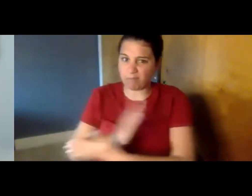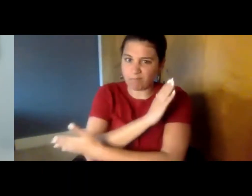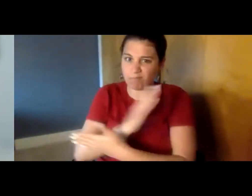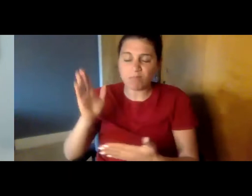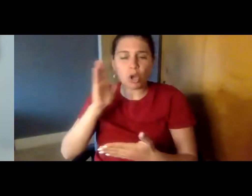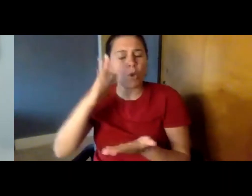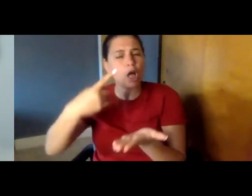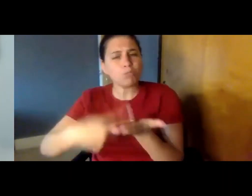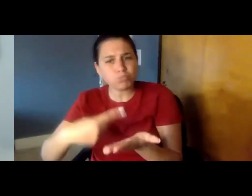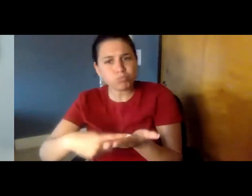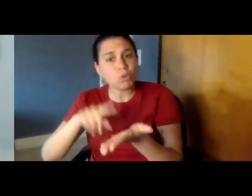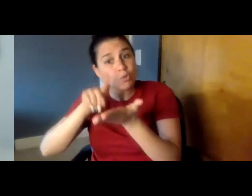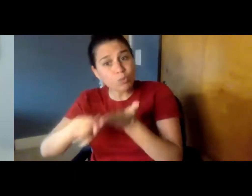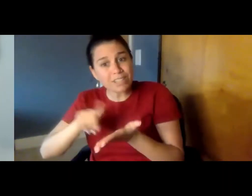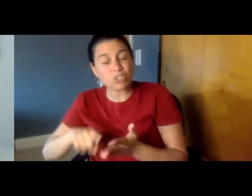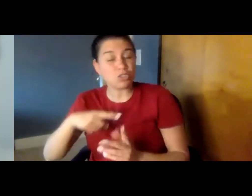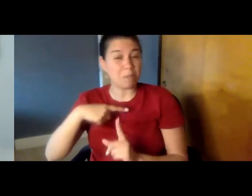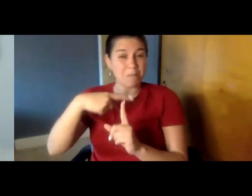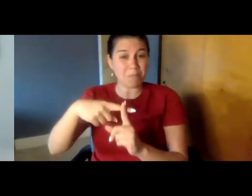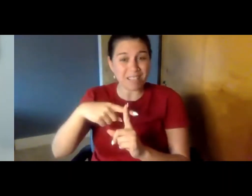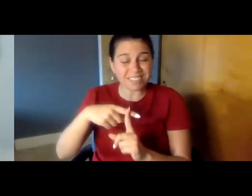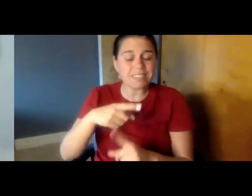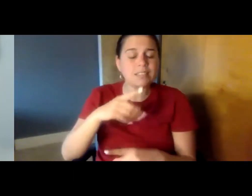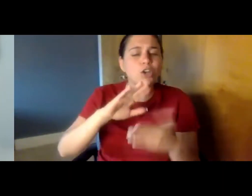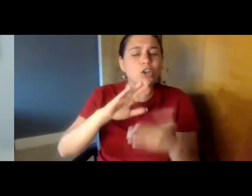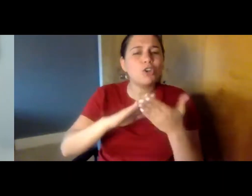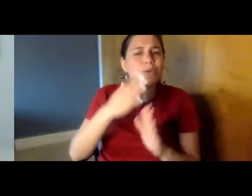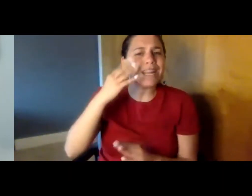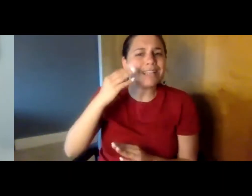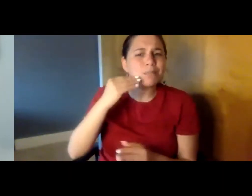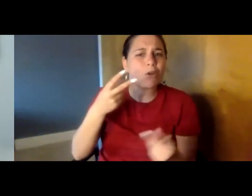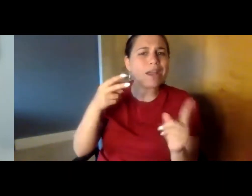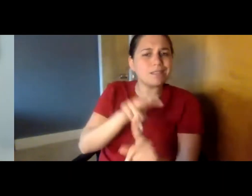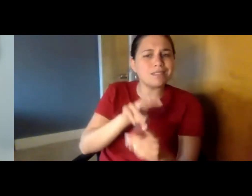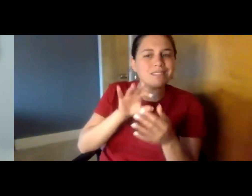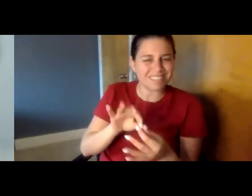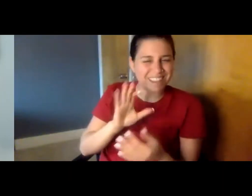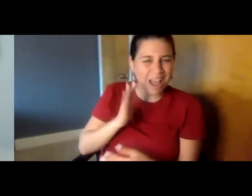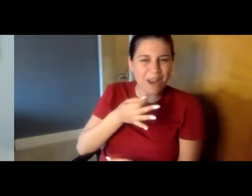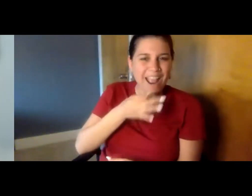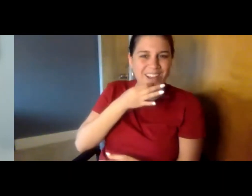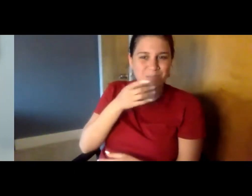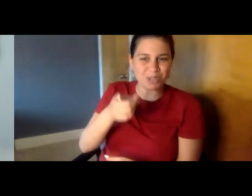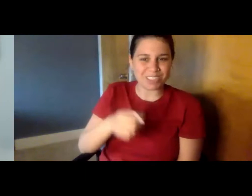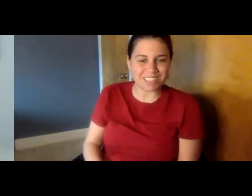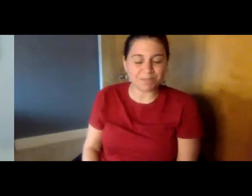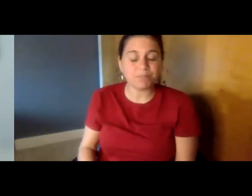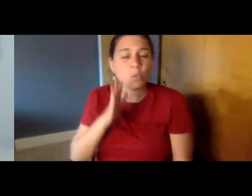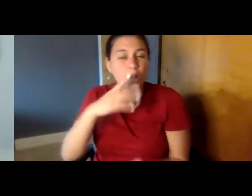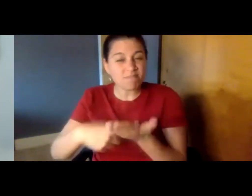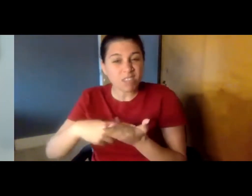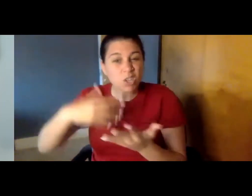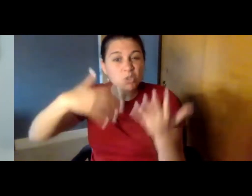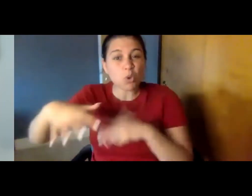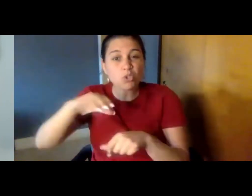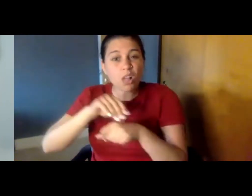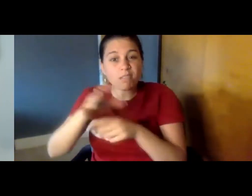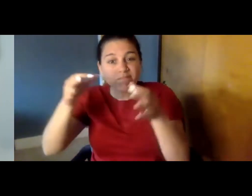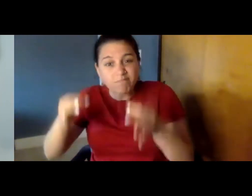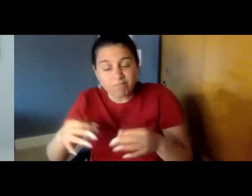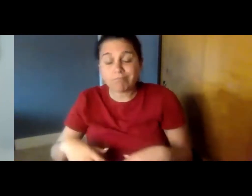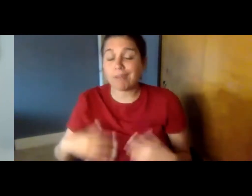with the lived experience of our community partners and experts. Topics will address the social determinants, improving healthcare